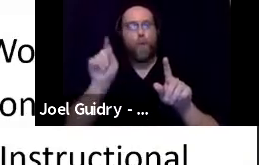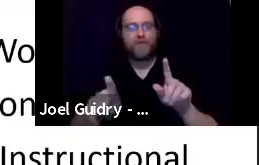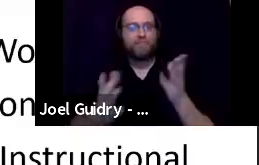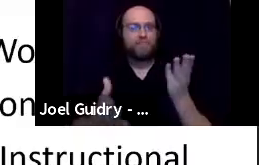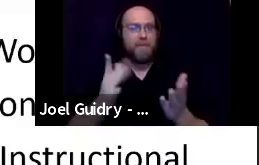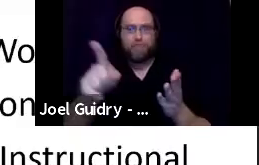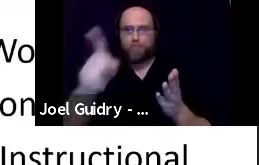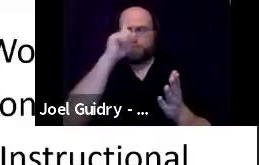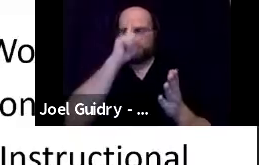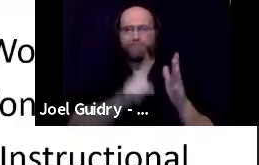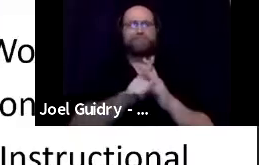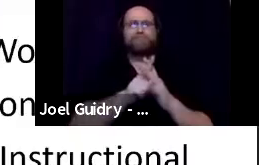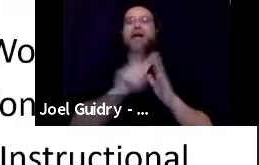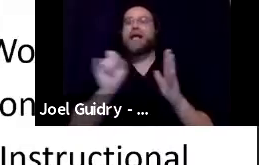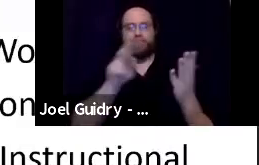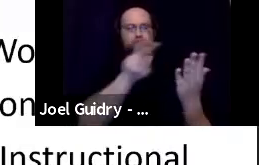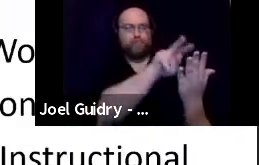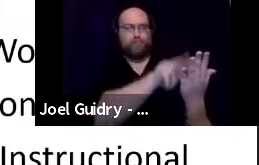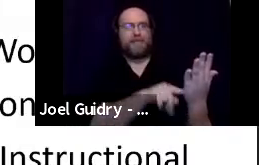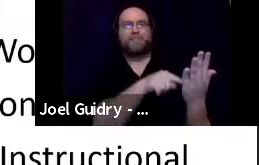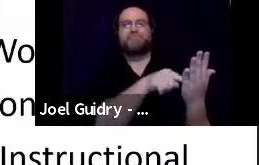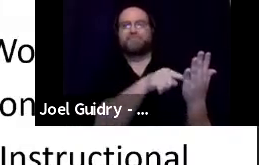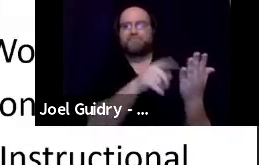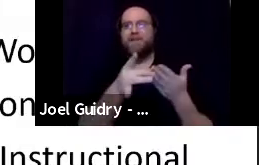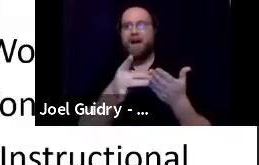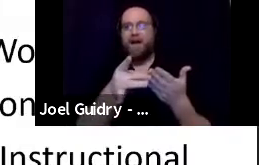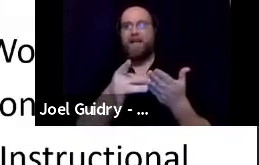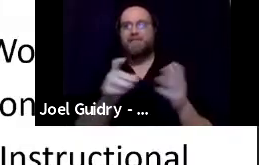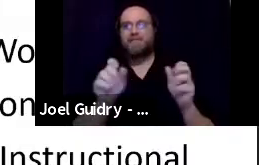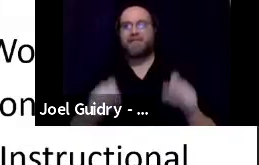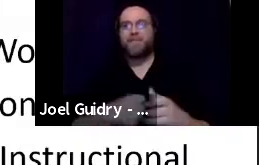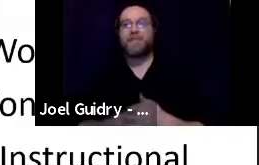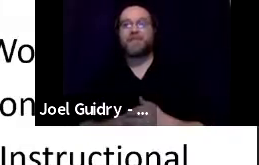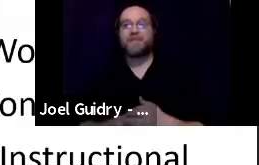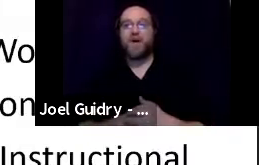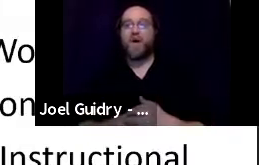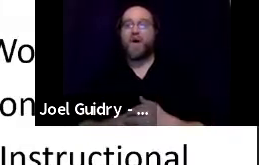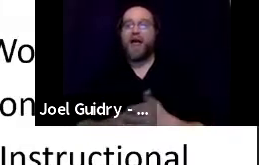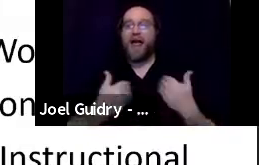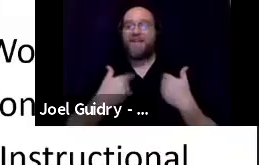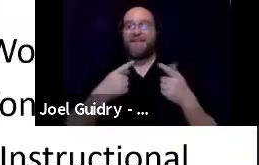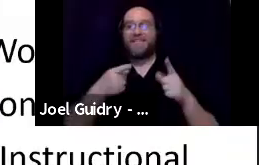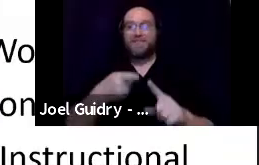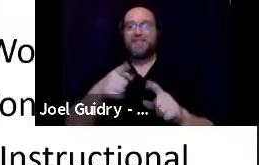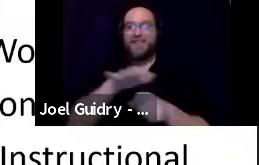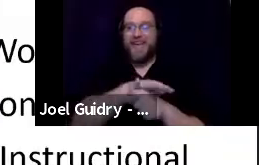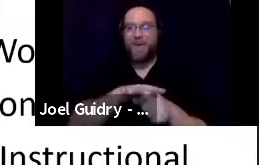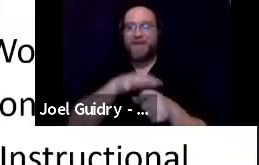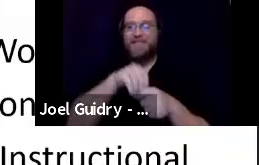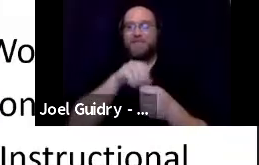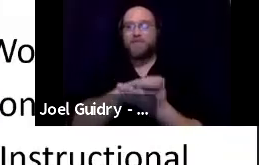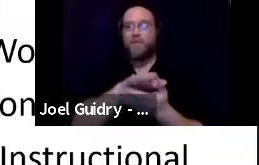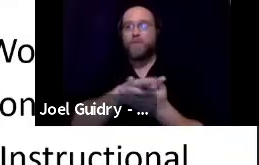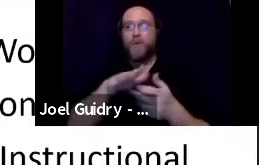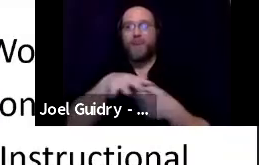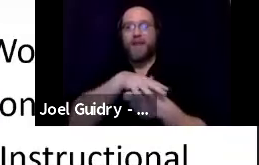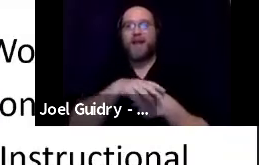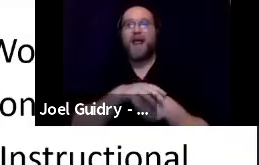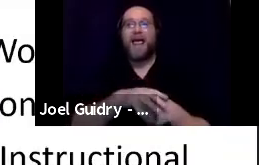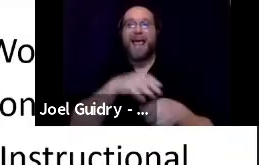does cover some specific areas in our school setting. First of all, in classroom or office working